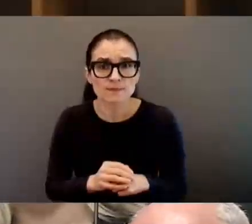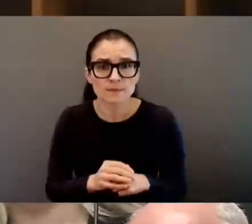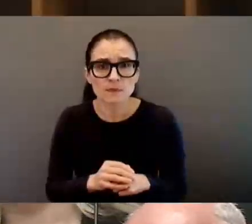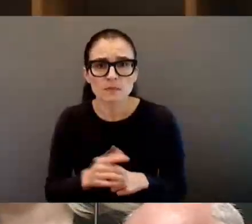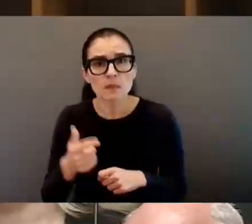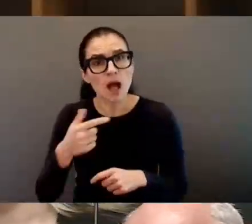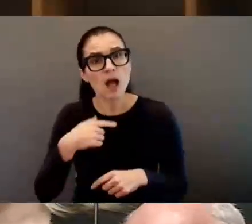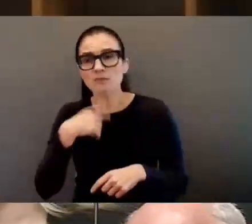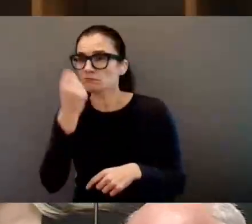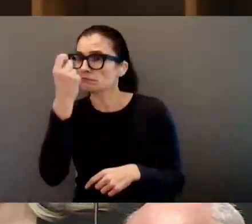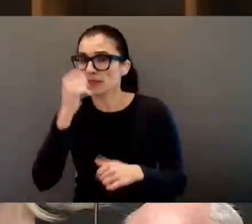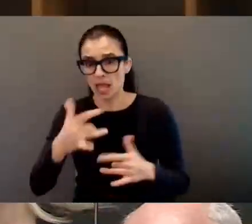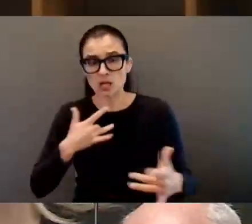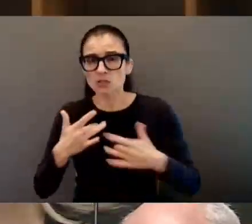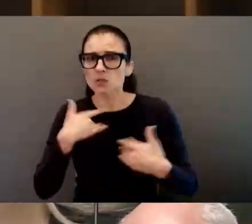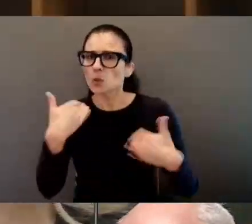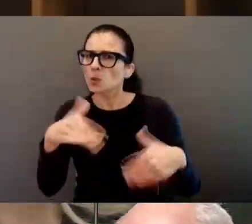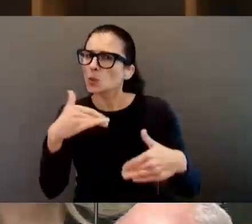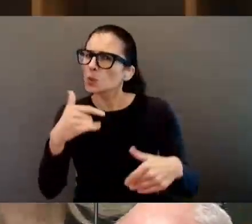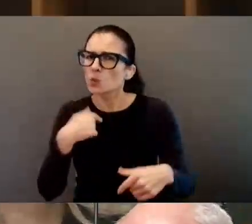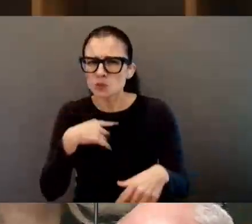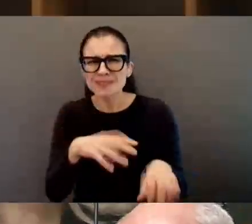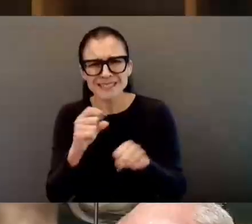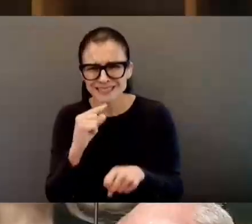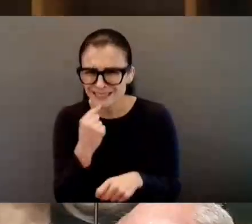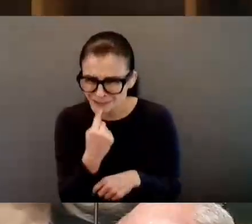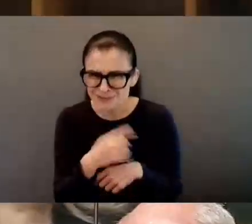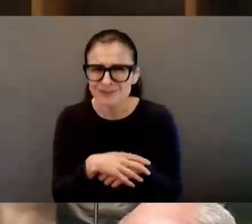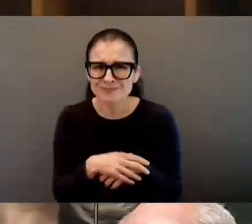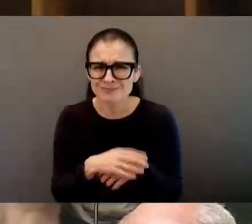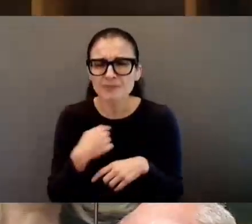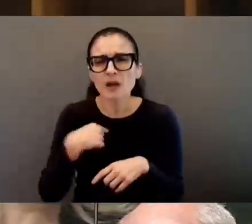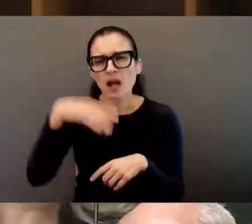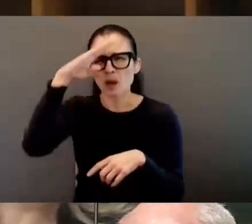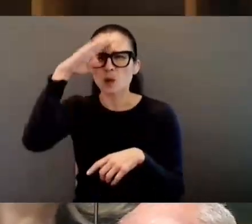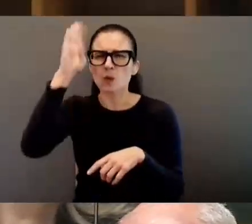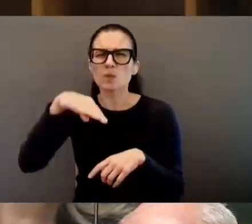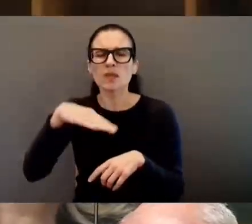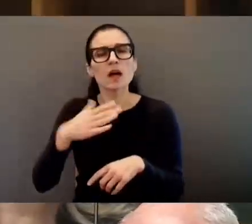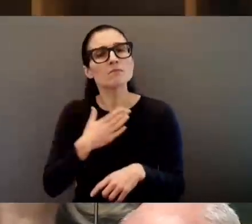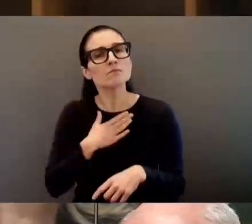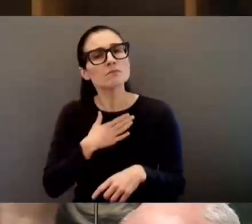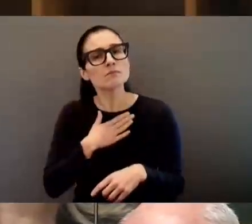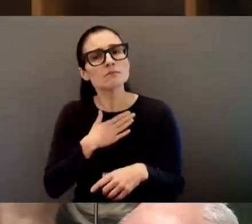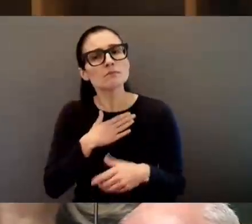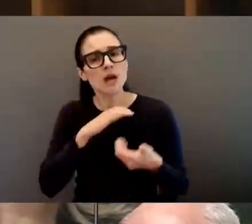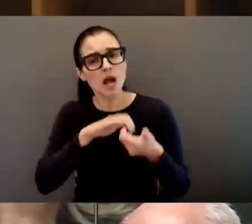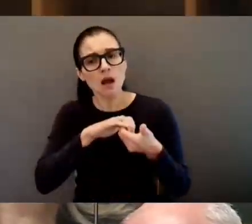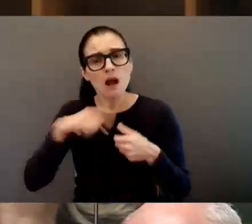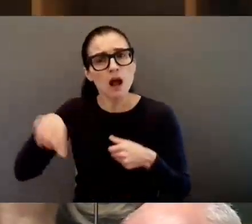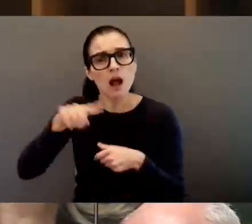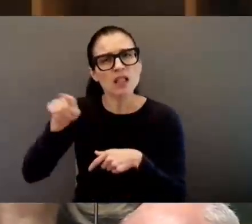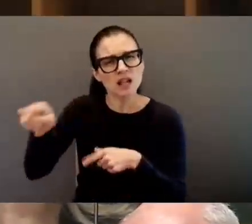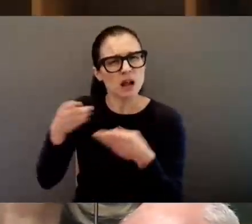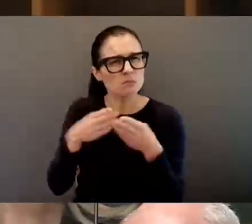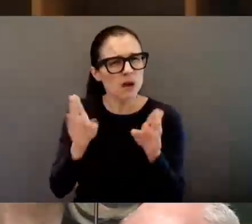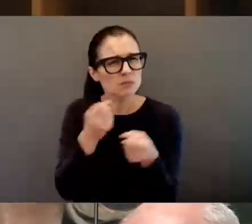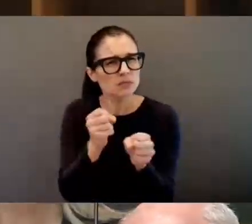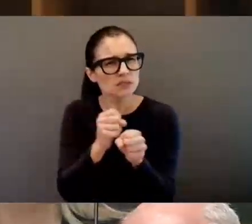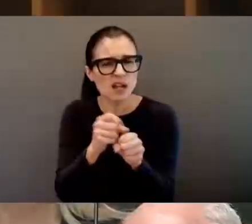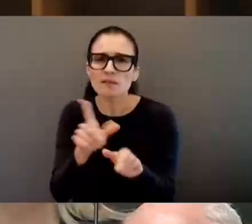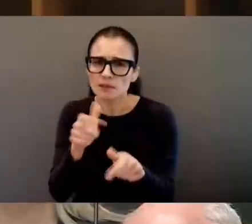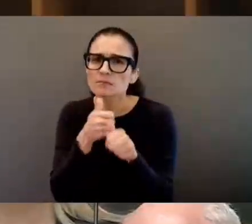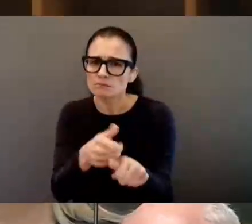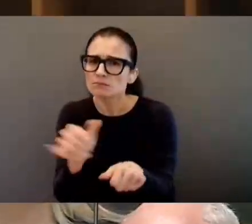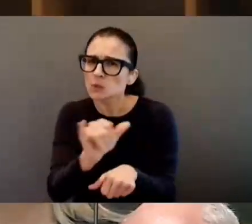at Public Safety does as well, to make sure that communities have the information they need and that people are safe. We are doing a lot of